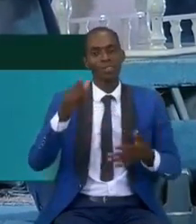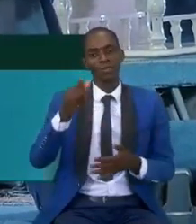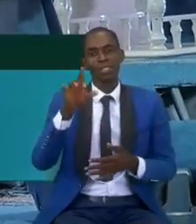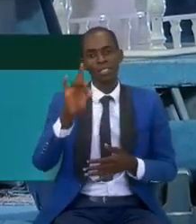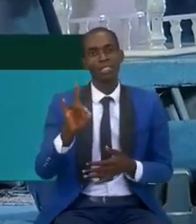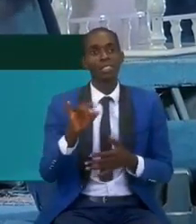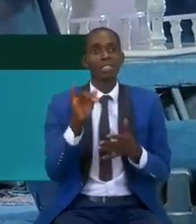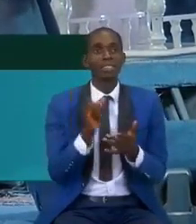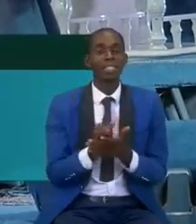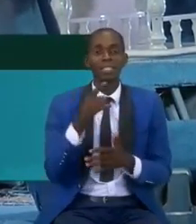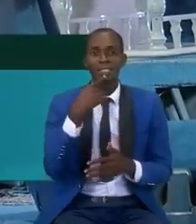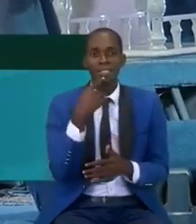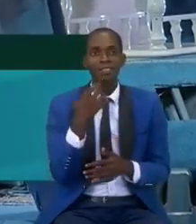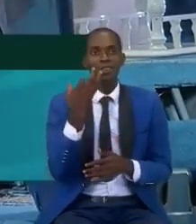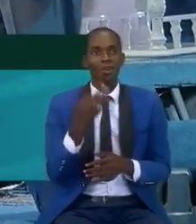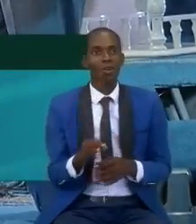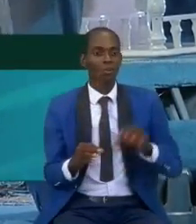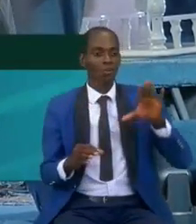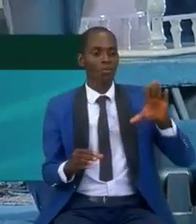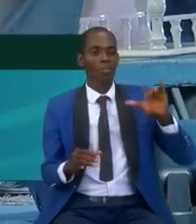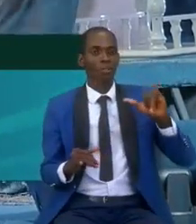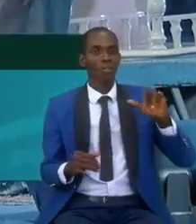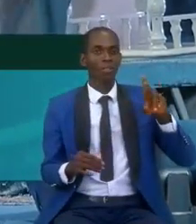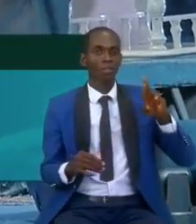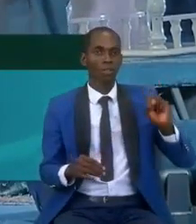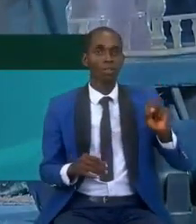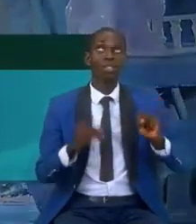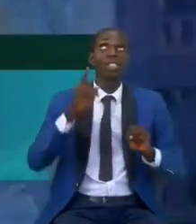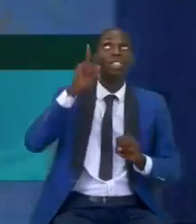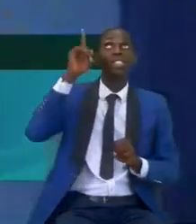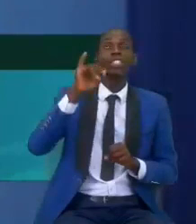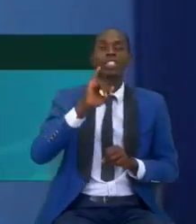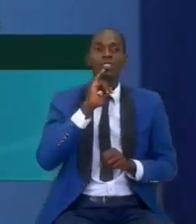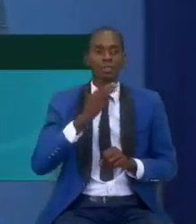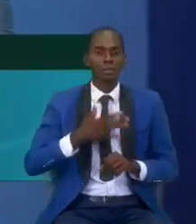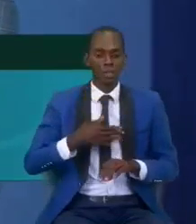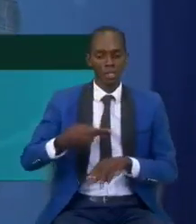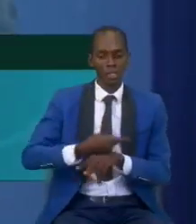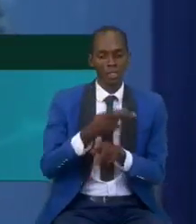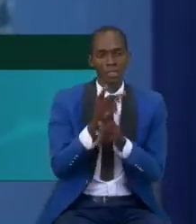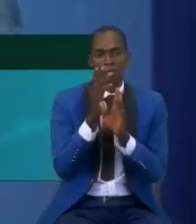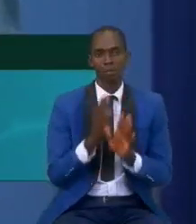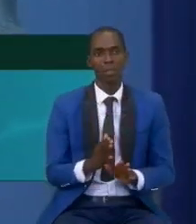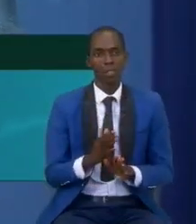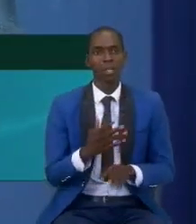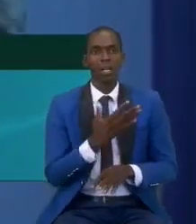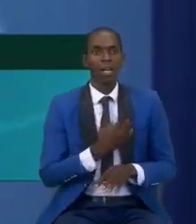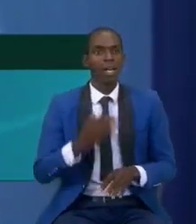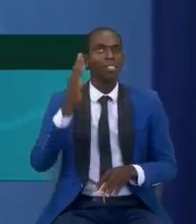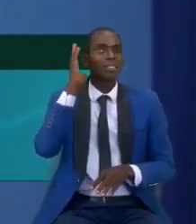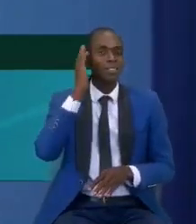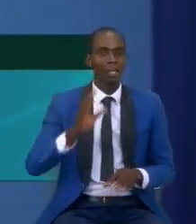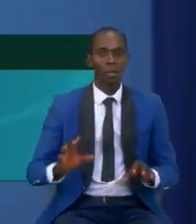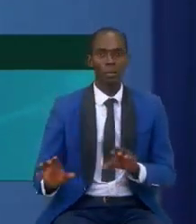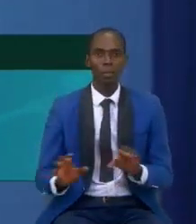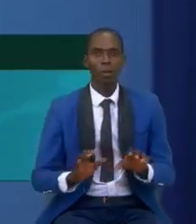is my shepherd, and shall perform all my pleasure. Not